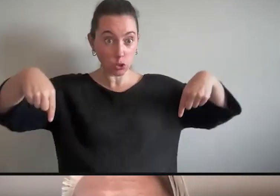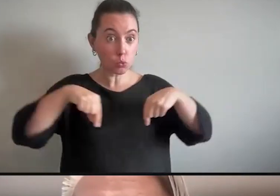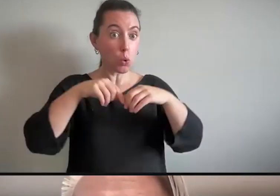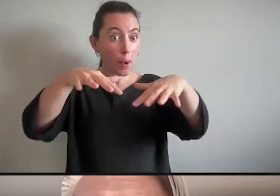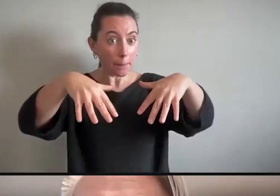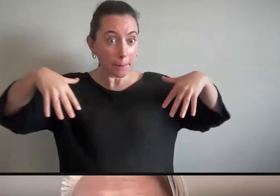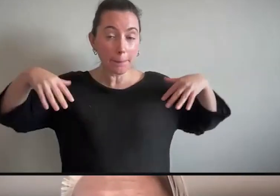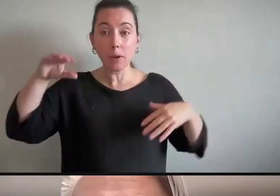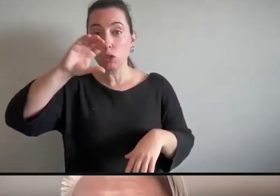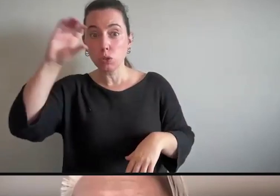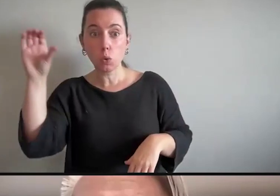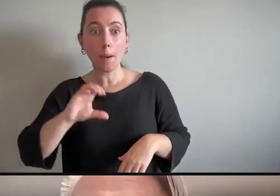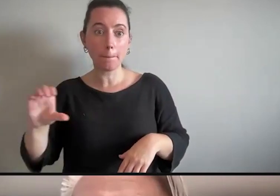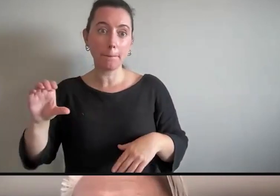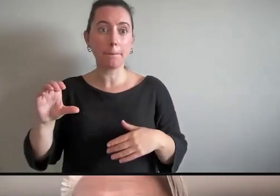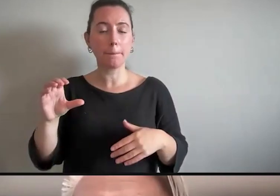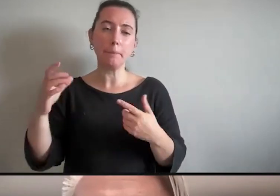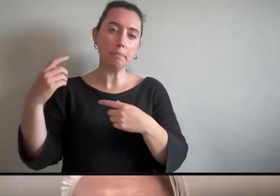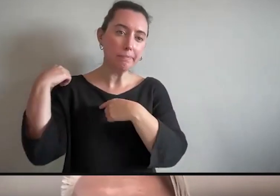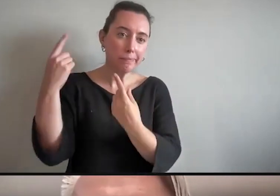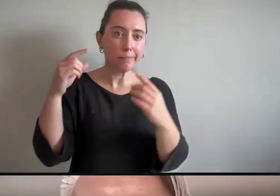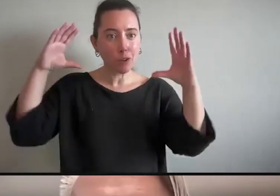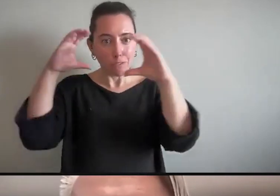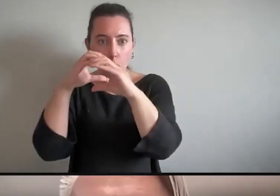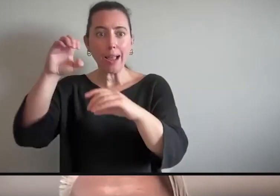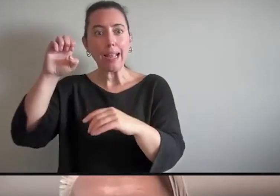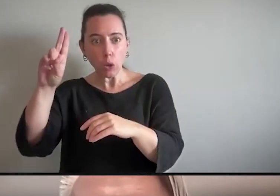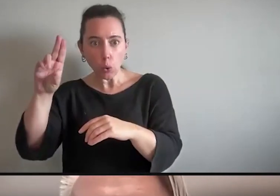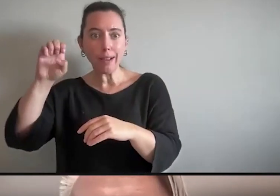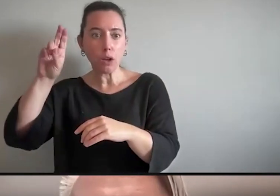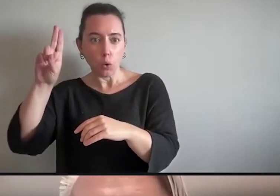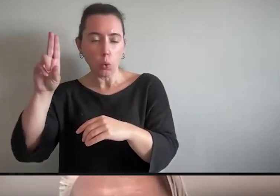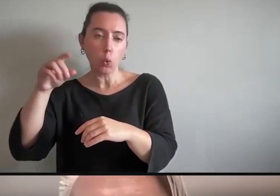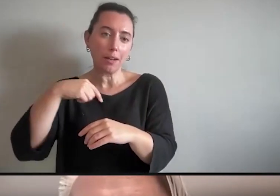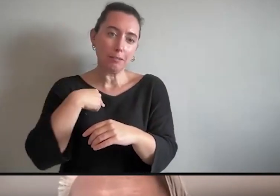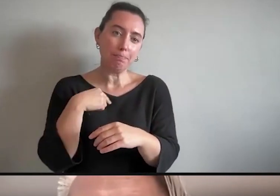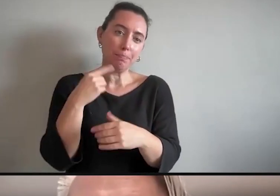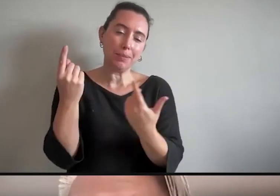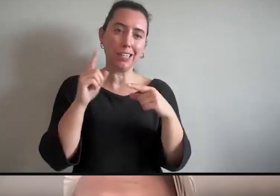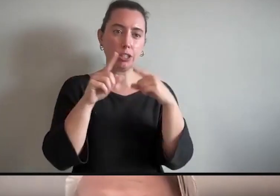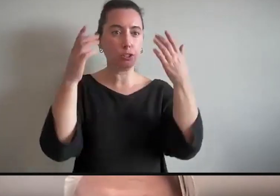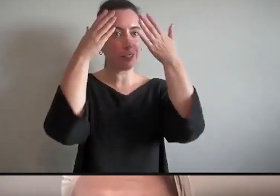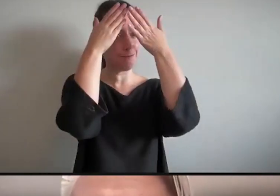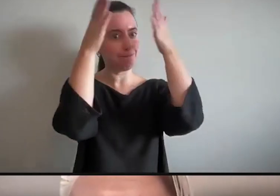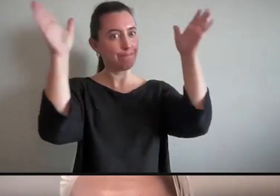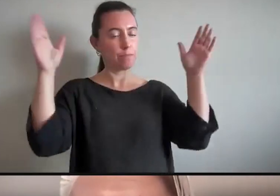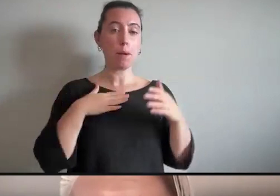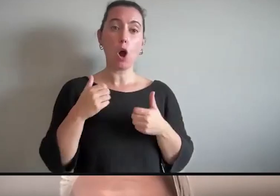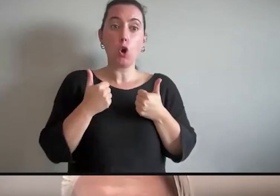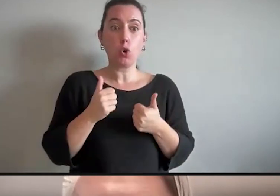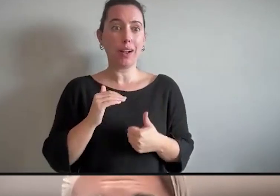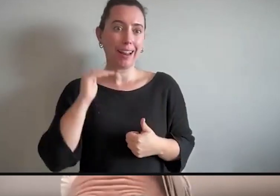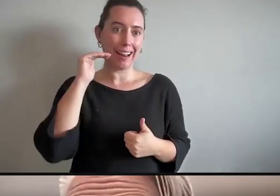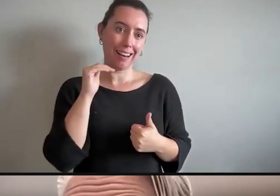panelists today have been very EU focused. So I'm sorry for not maybe phrasing that or contextualizing my good enough idea,